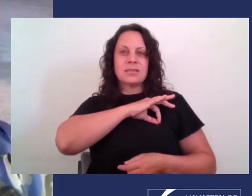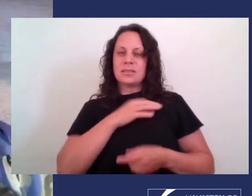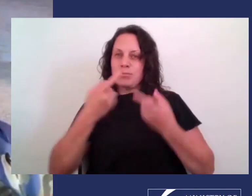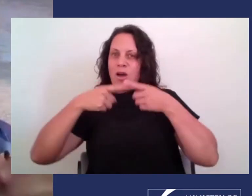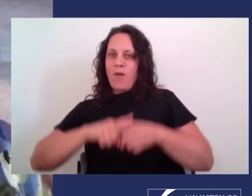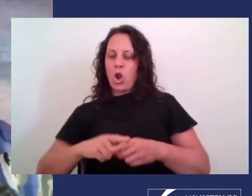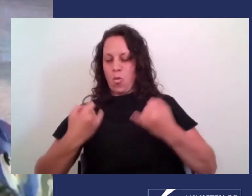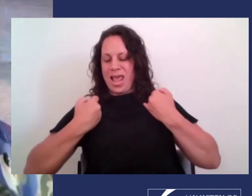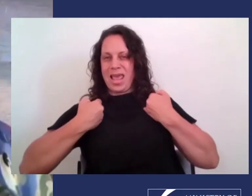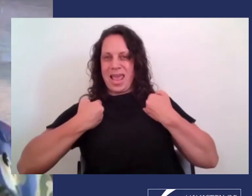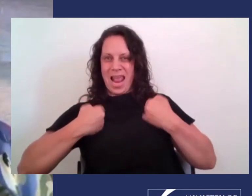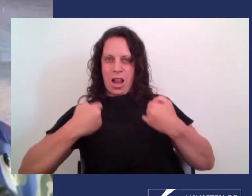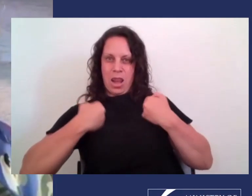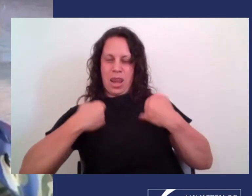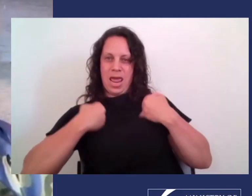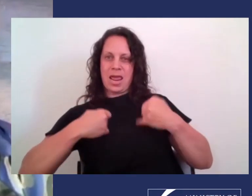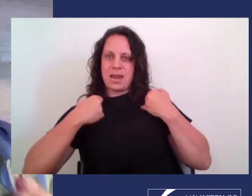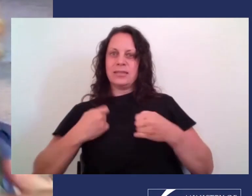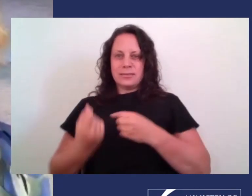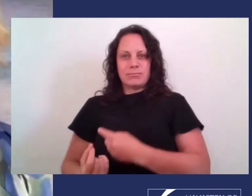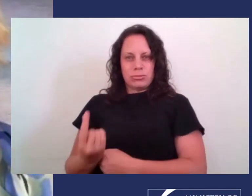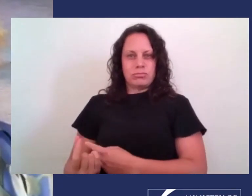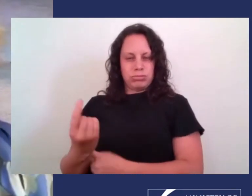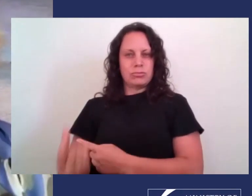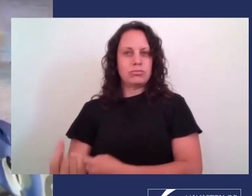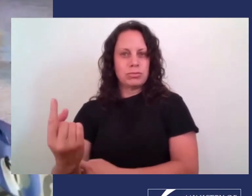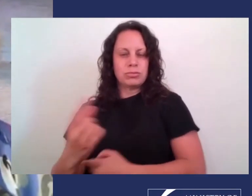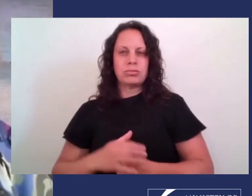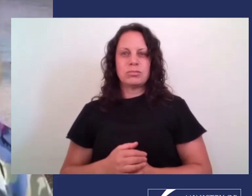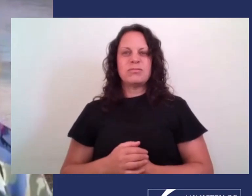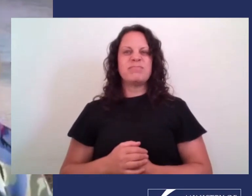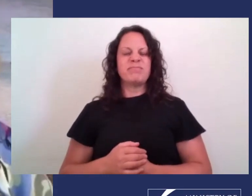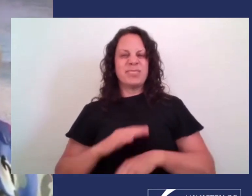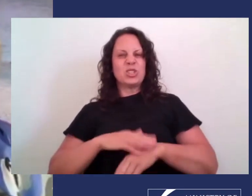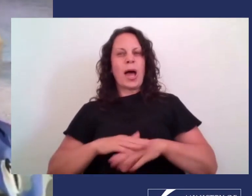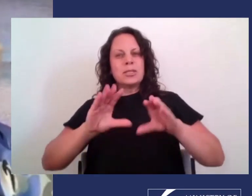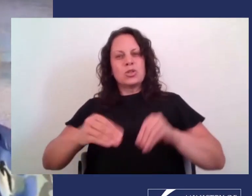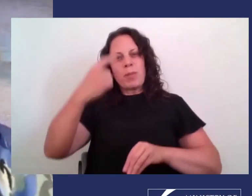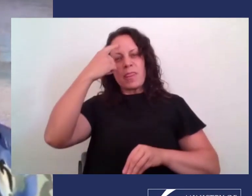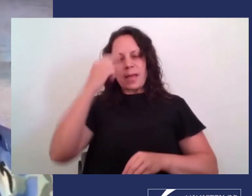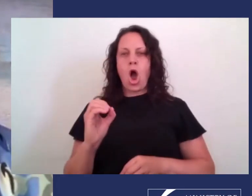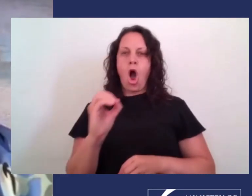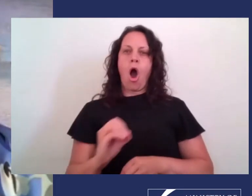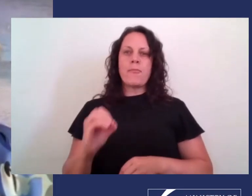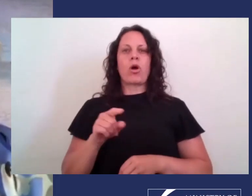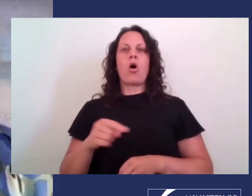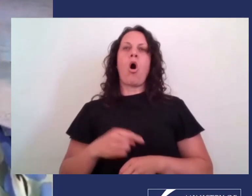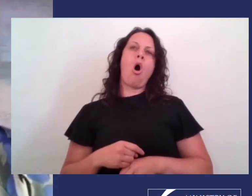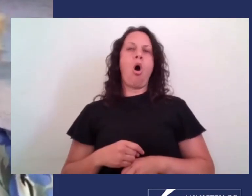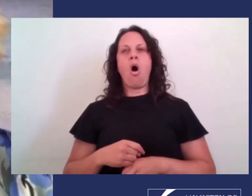illnesses that COVID causes. We've got to stop thinking about Omicron as a mild